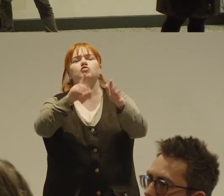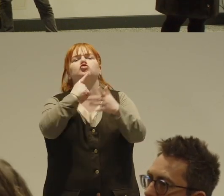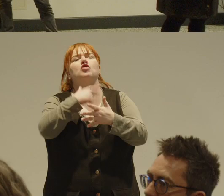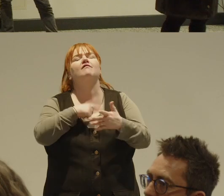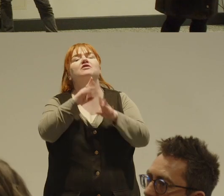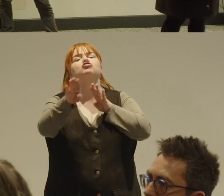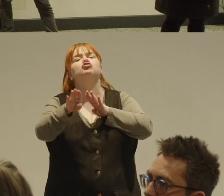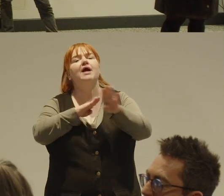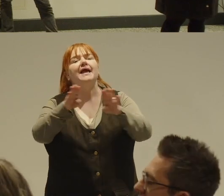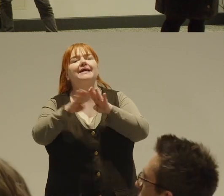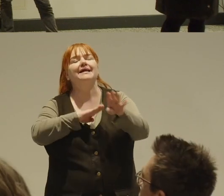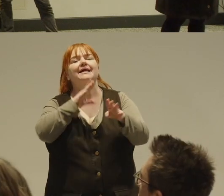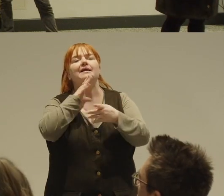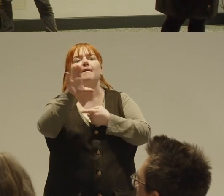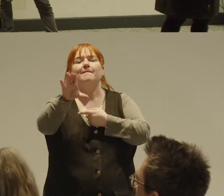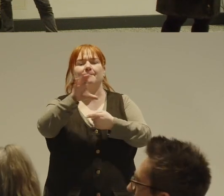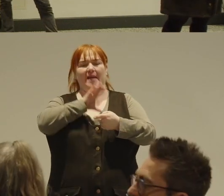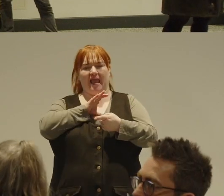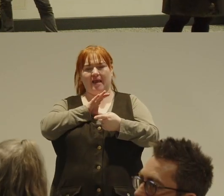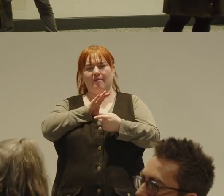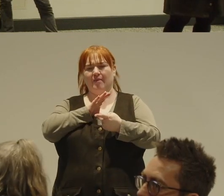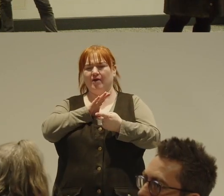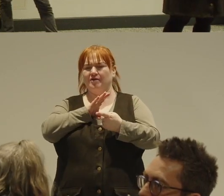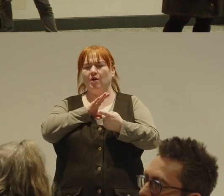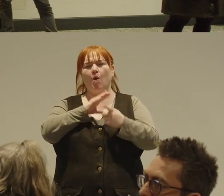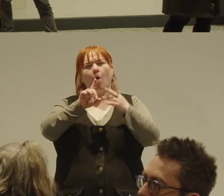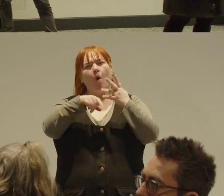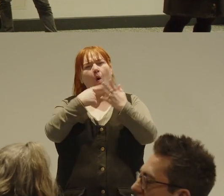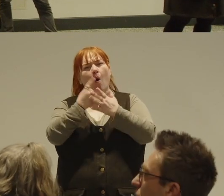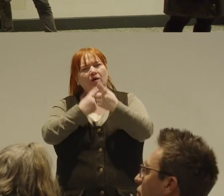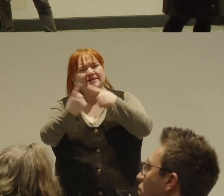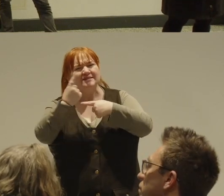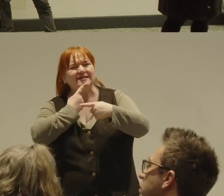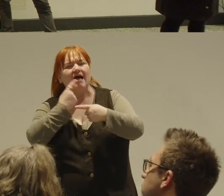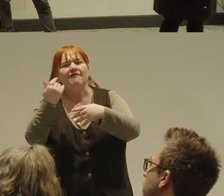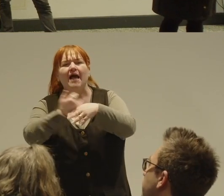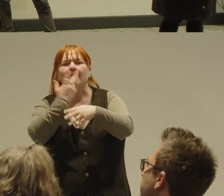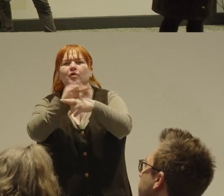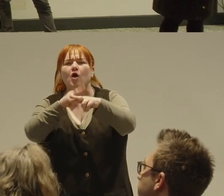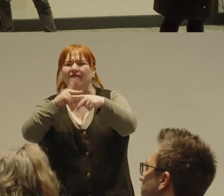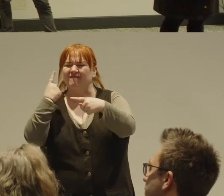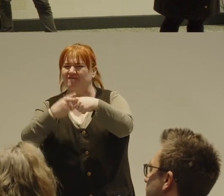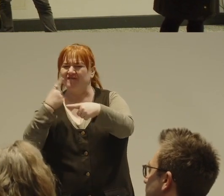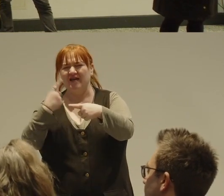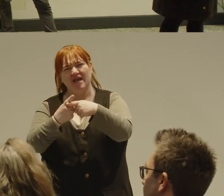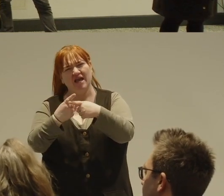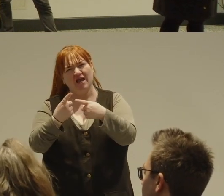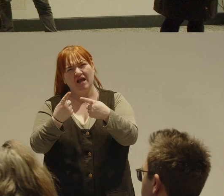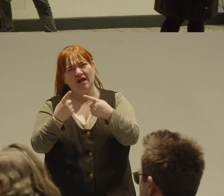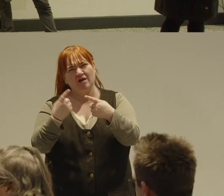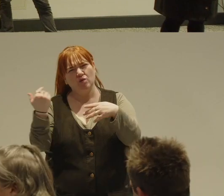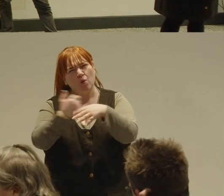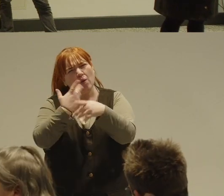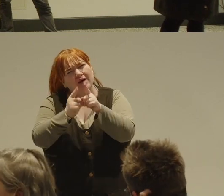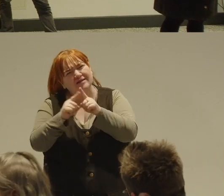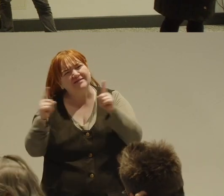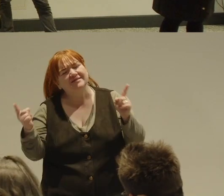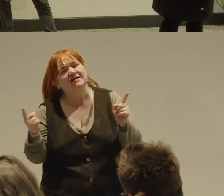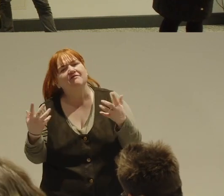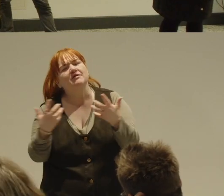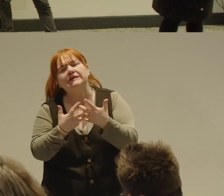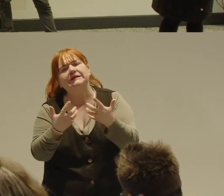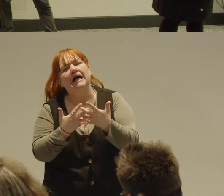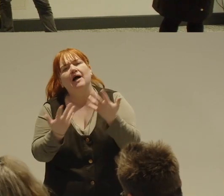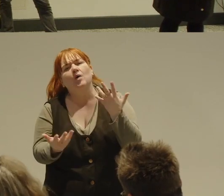than a self-employed fee, if you have somebody on contract, say, and